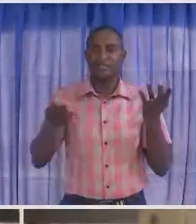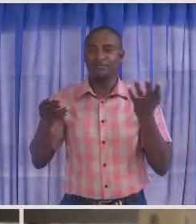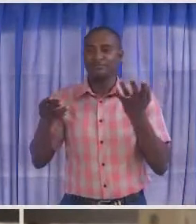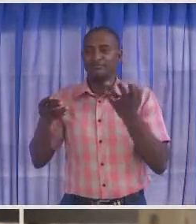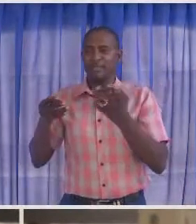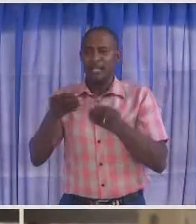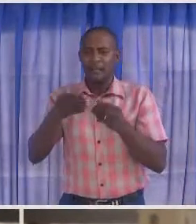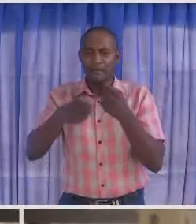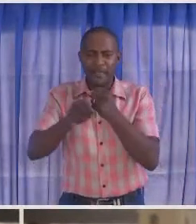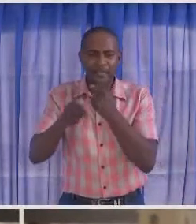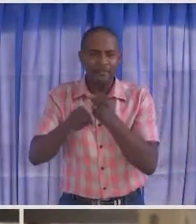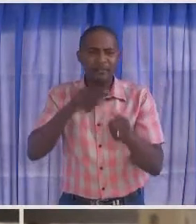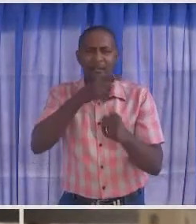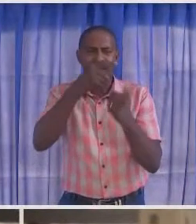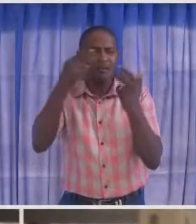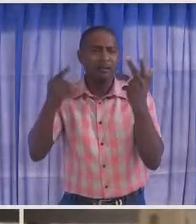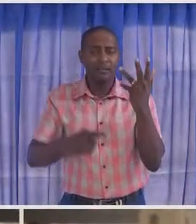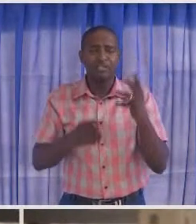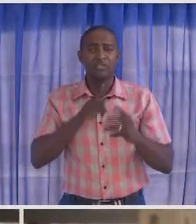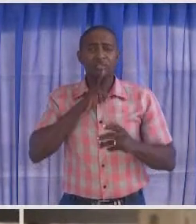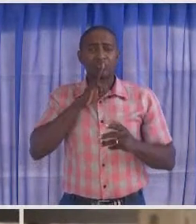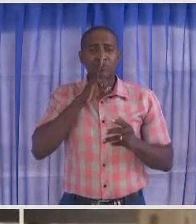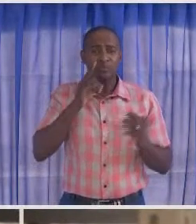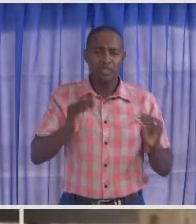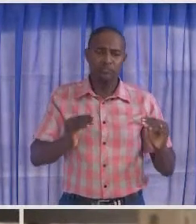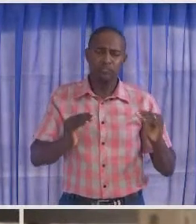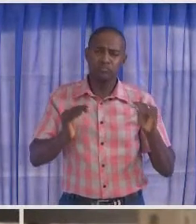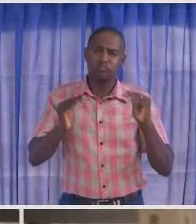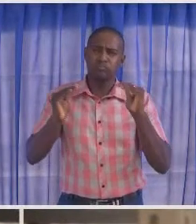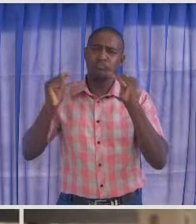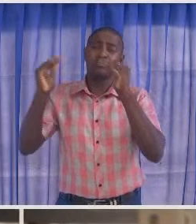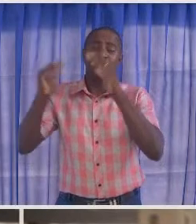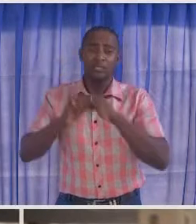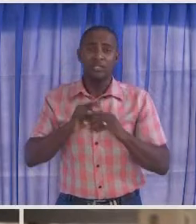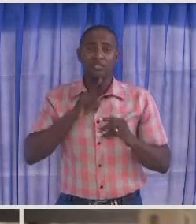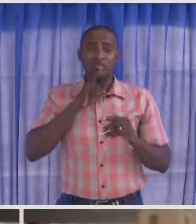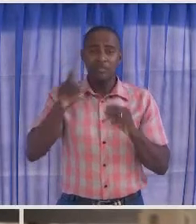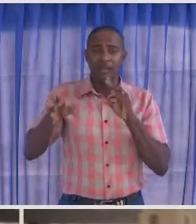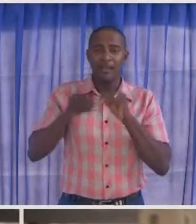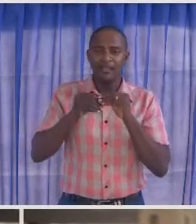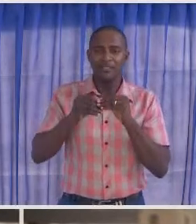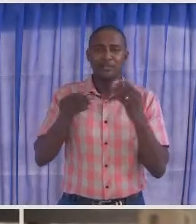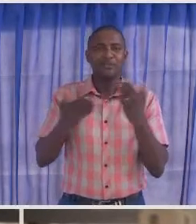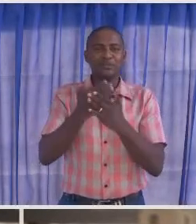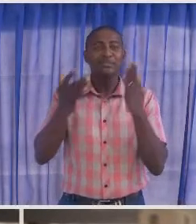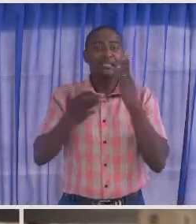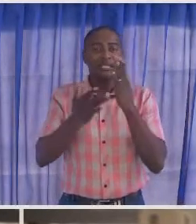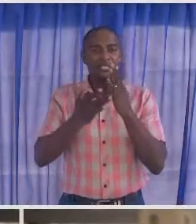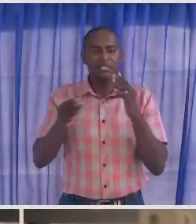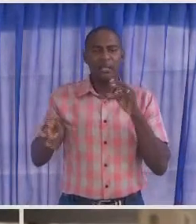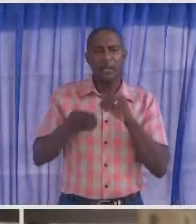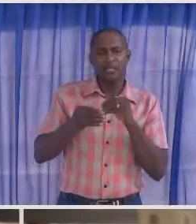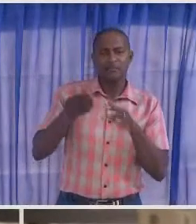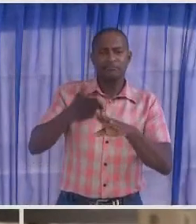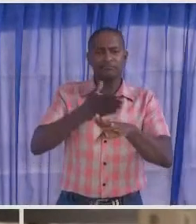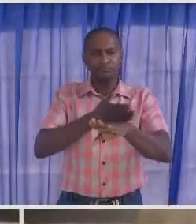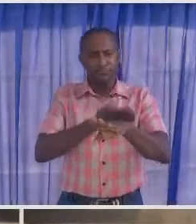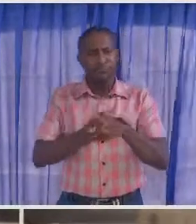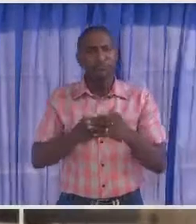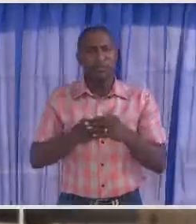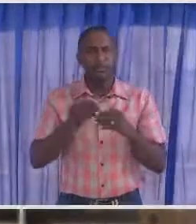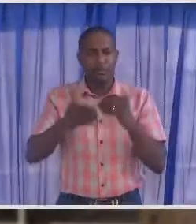other components. So it's really moving, adding innovation, utilizing technology to solve problems and improve on your primary